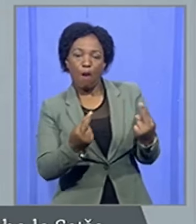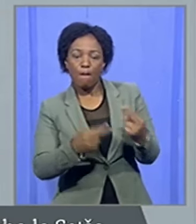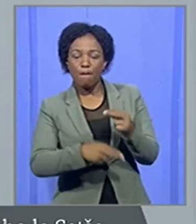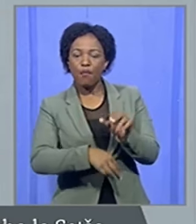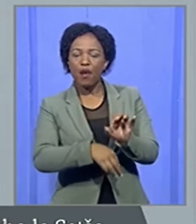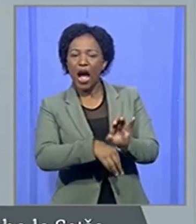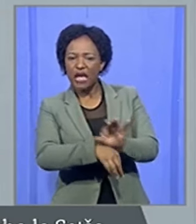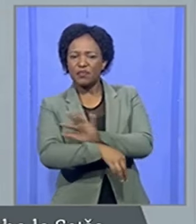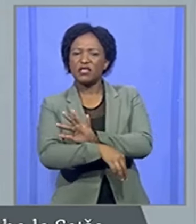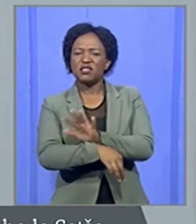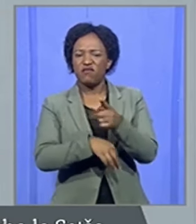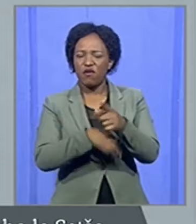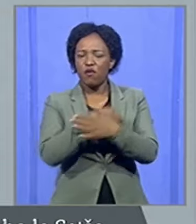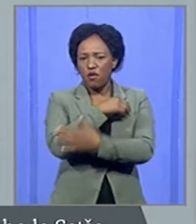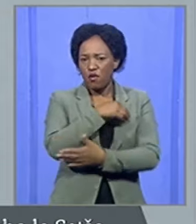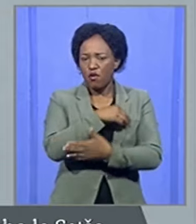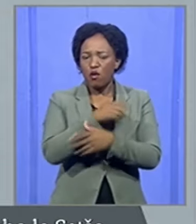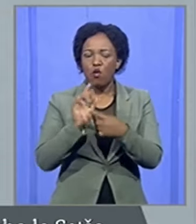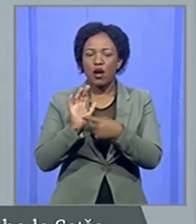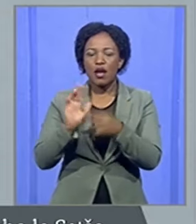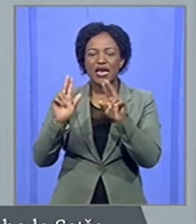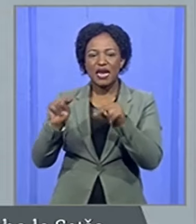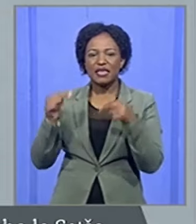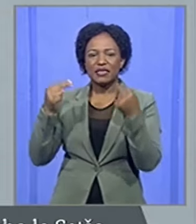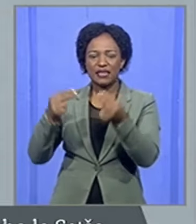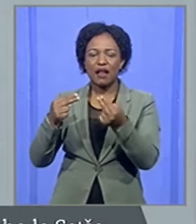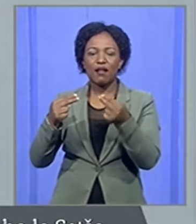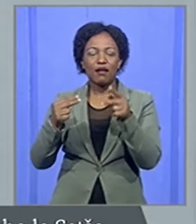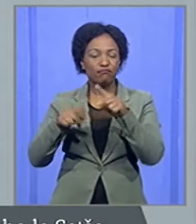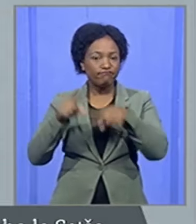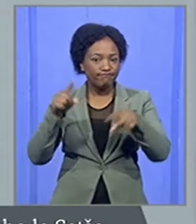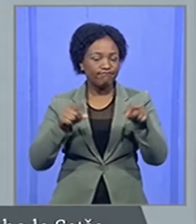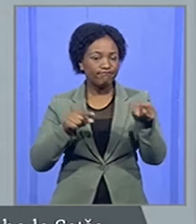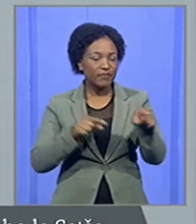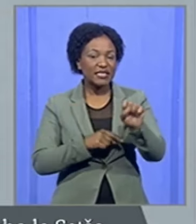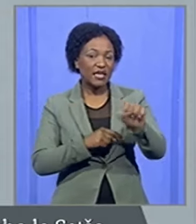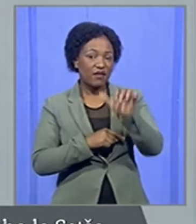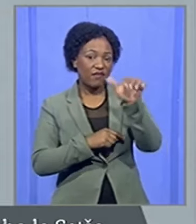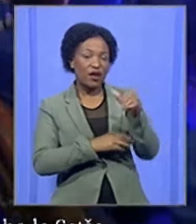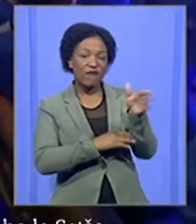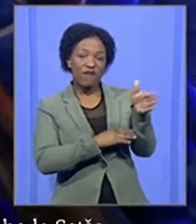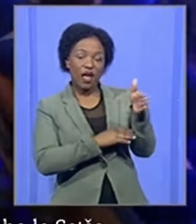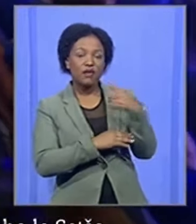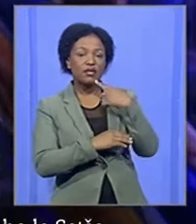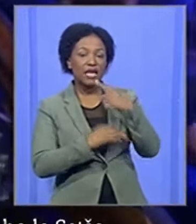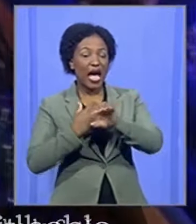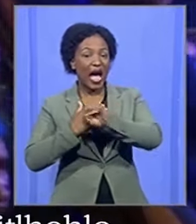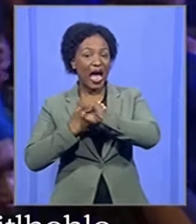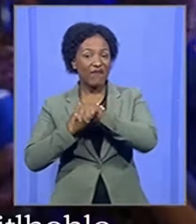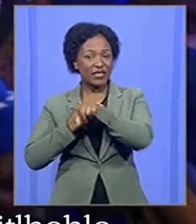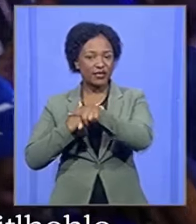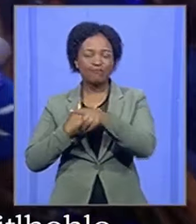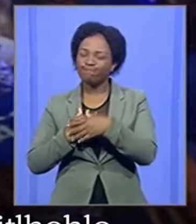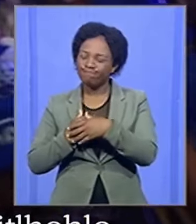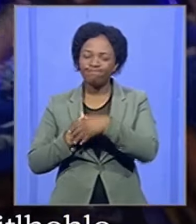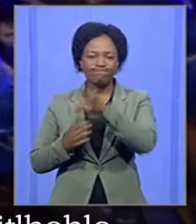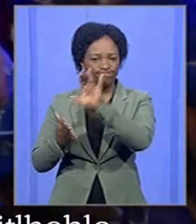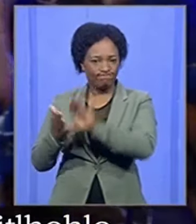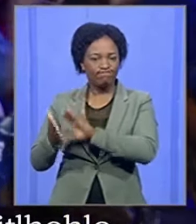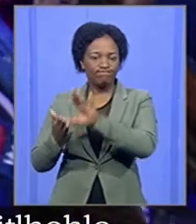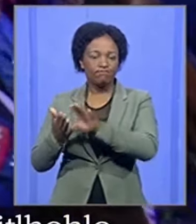of our nation. As custodian of all national symbols, which include the South African flag, the minister strongly condemns this advertisement. Steenhuisen o tshepišitše go